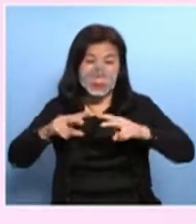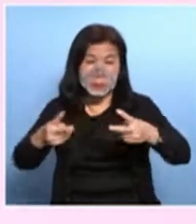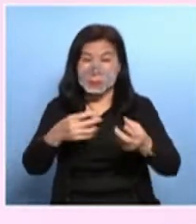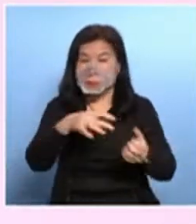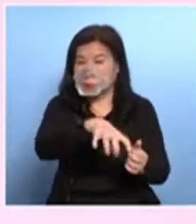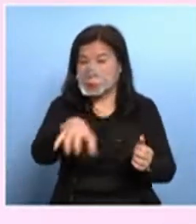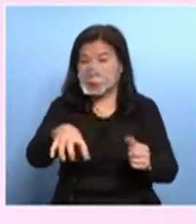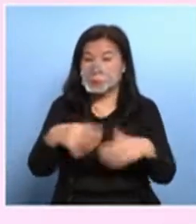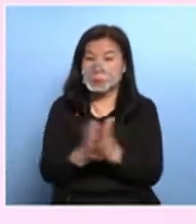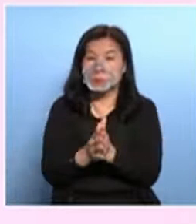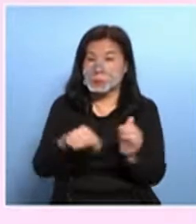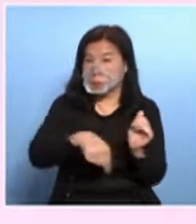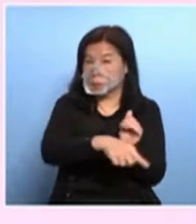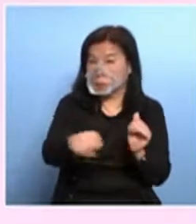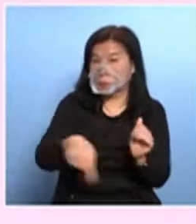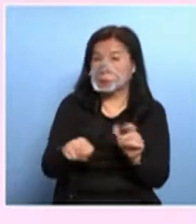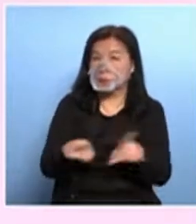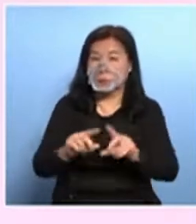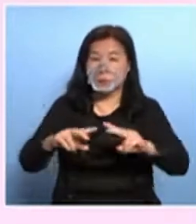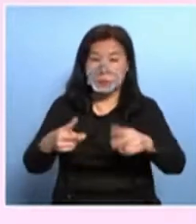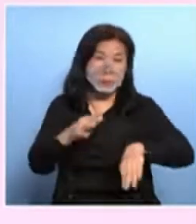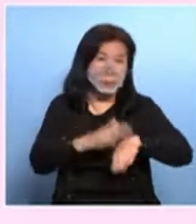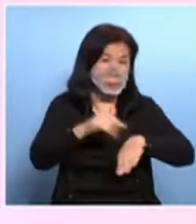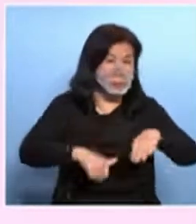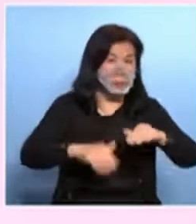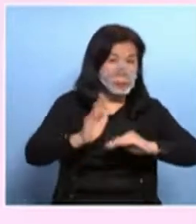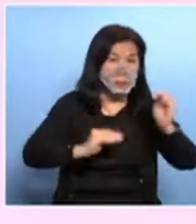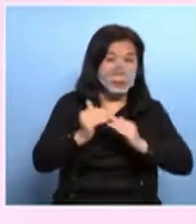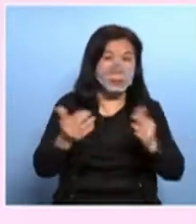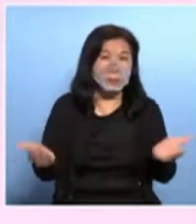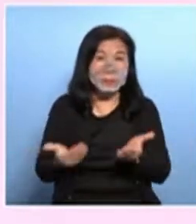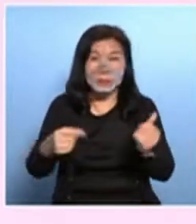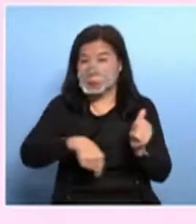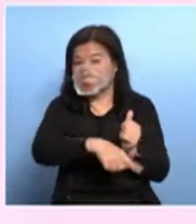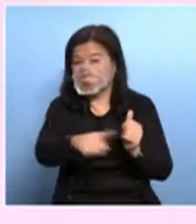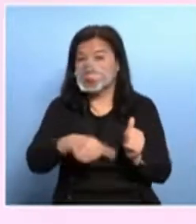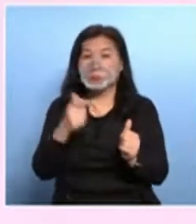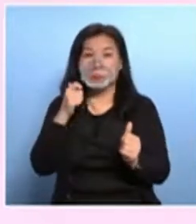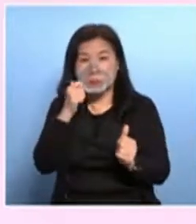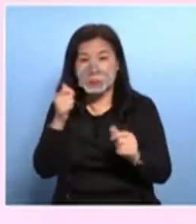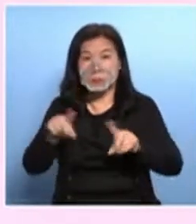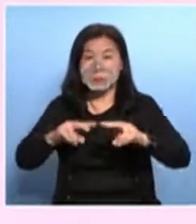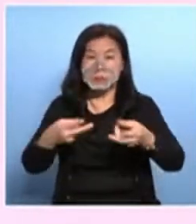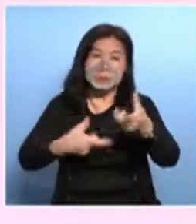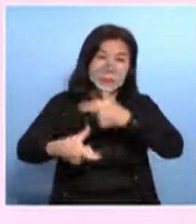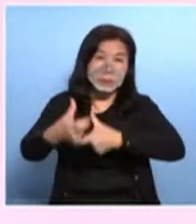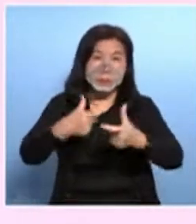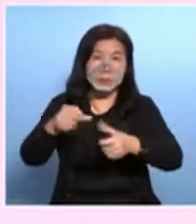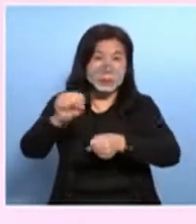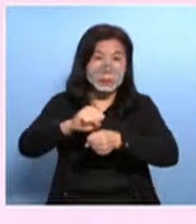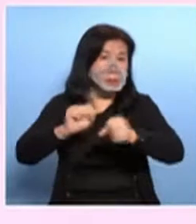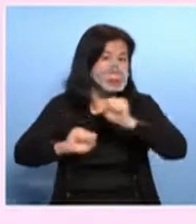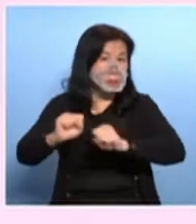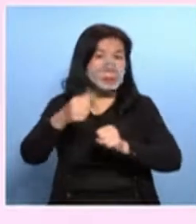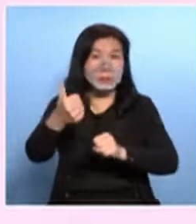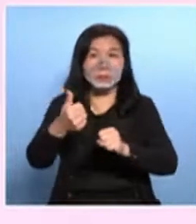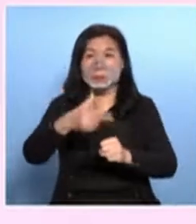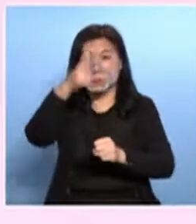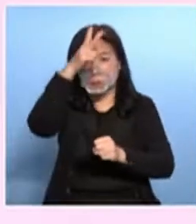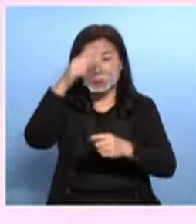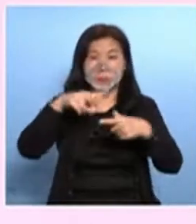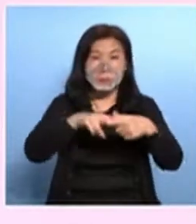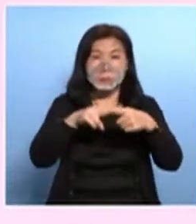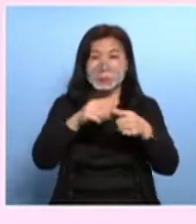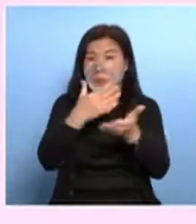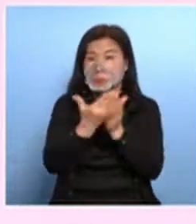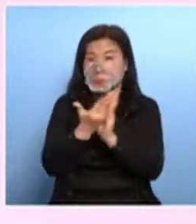drive the development of land. The expansion of the railway network will support NDAs and other new development projects, unleash the development potential of nearby areas,